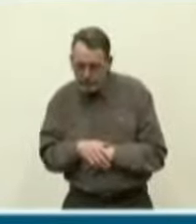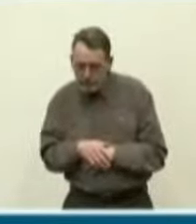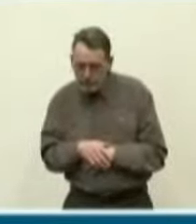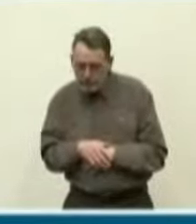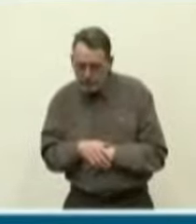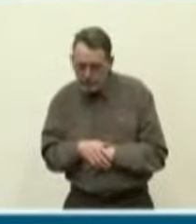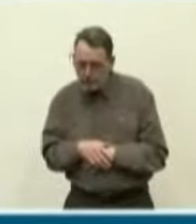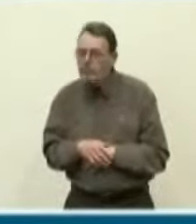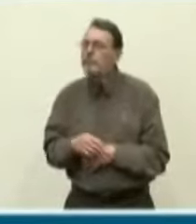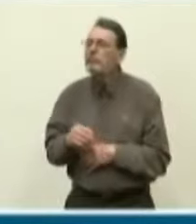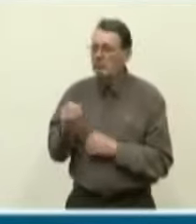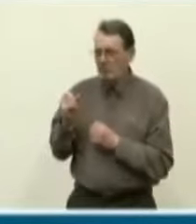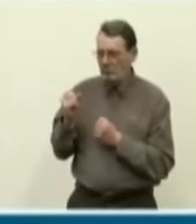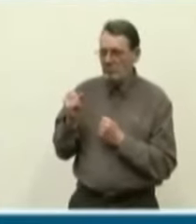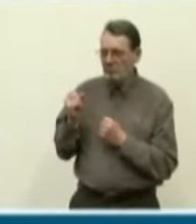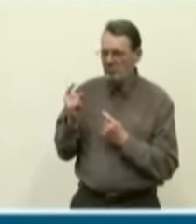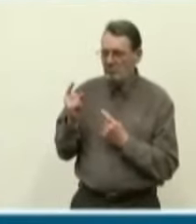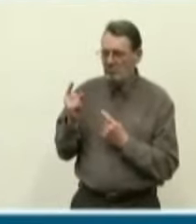12:49. Boy 12 Adam.